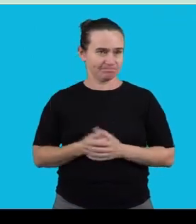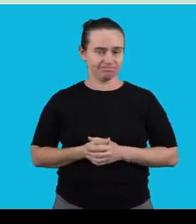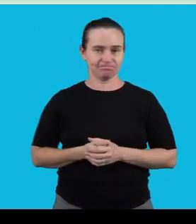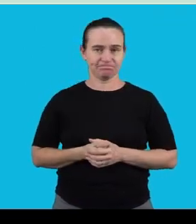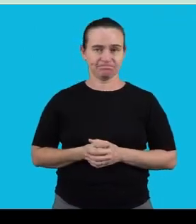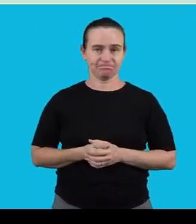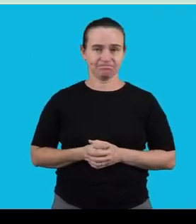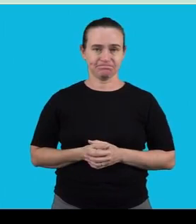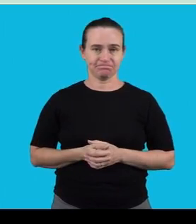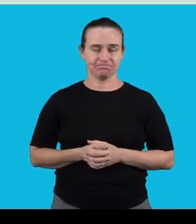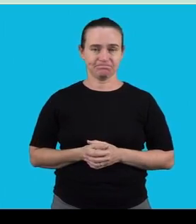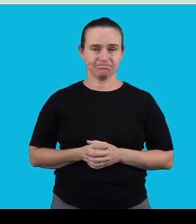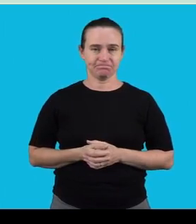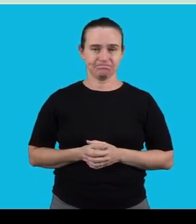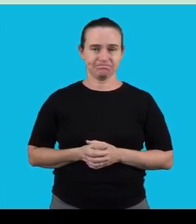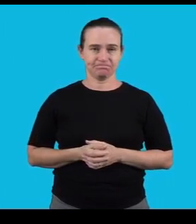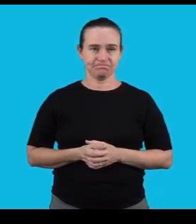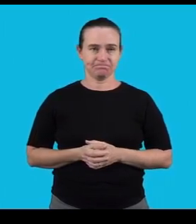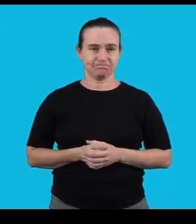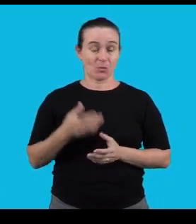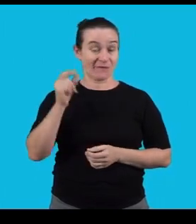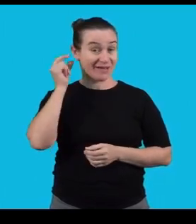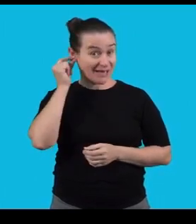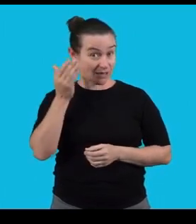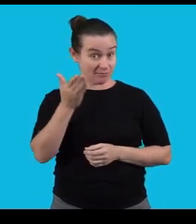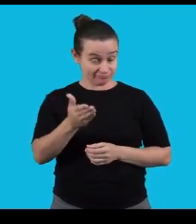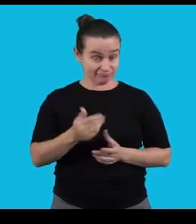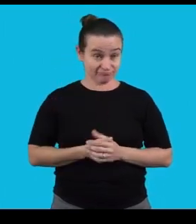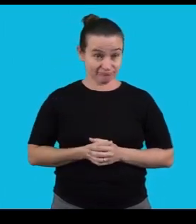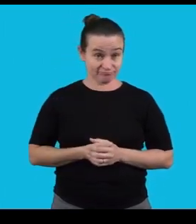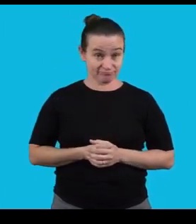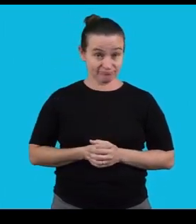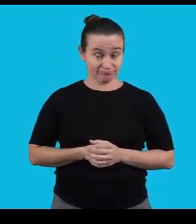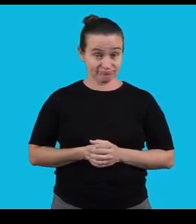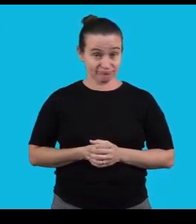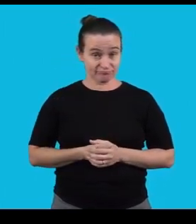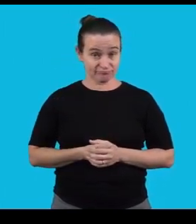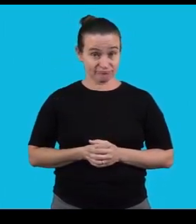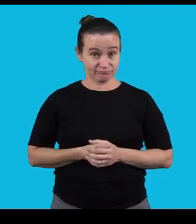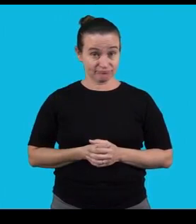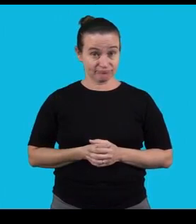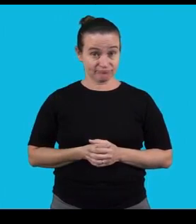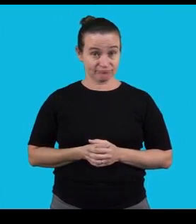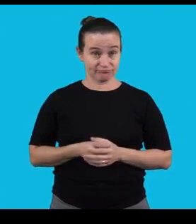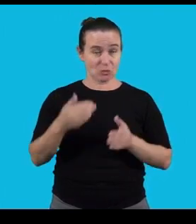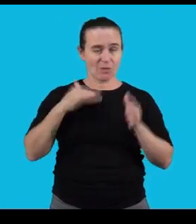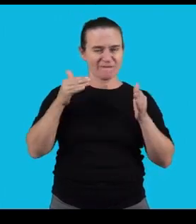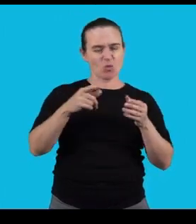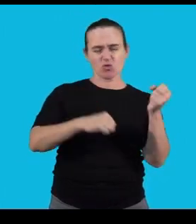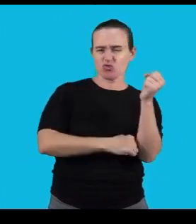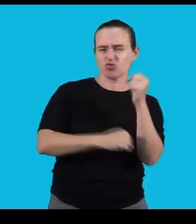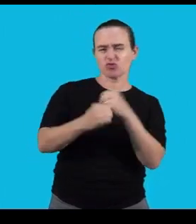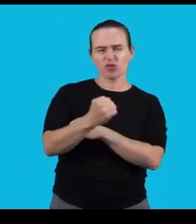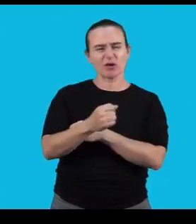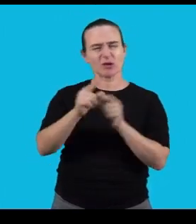ear itself. So, we are good. We have looked at the ear. We looked